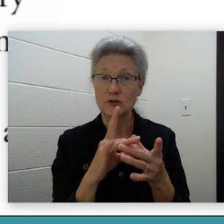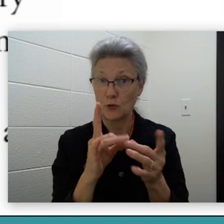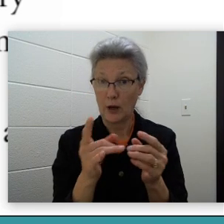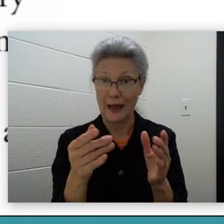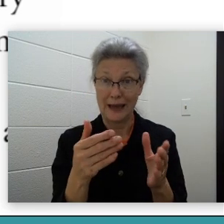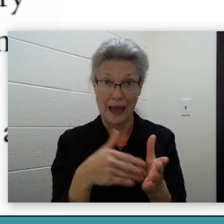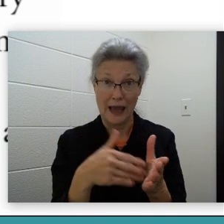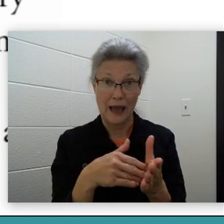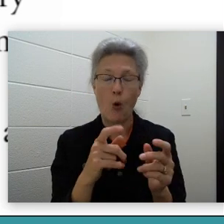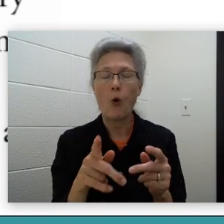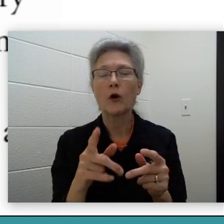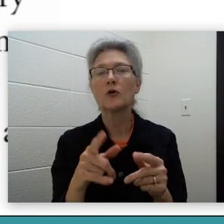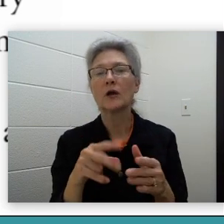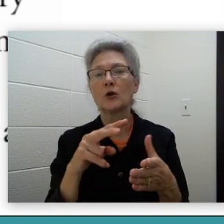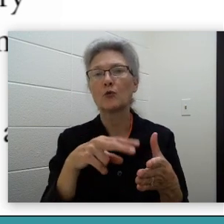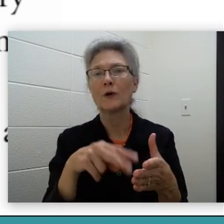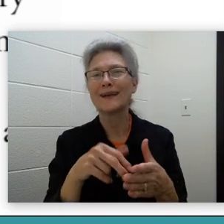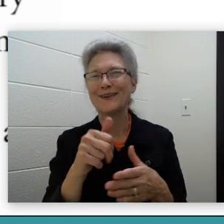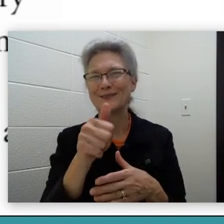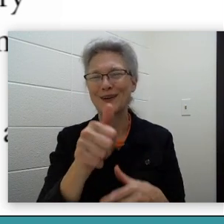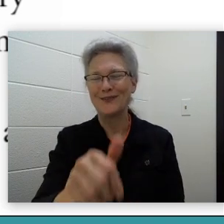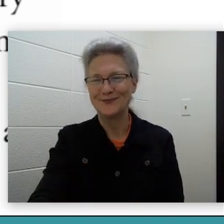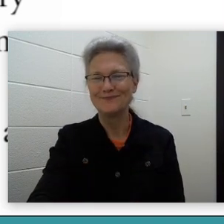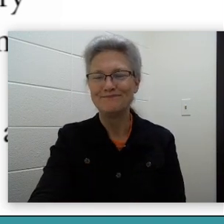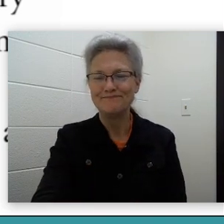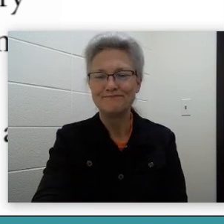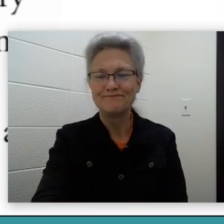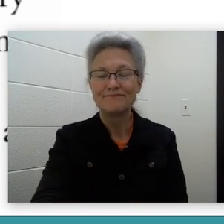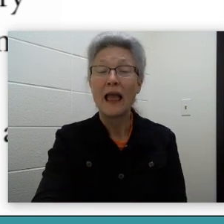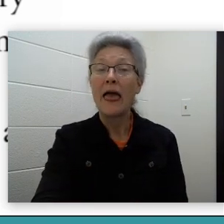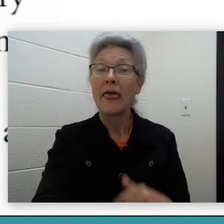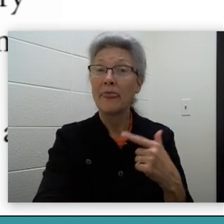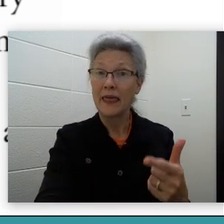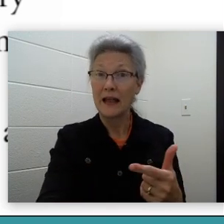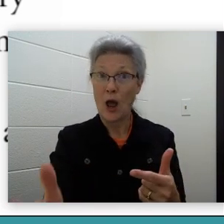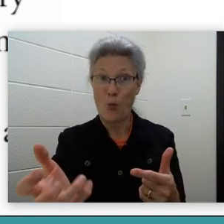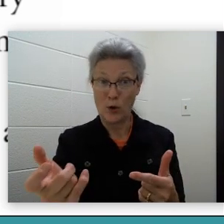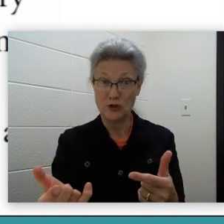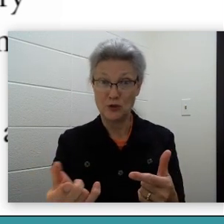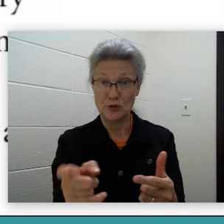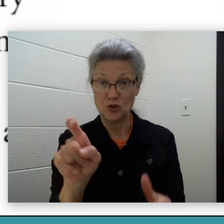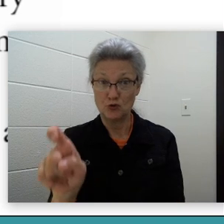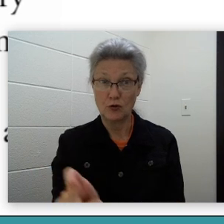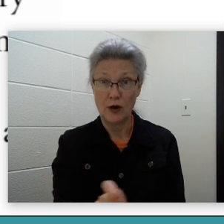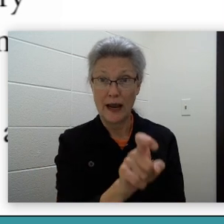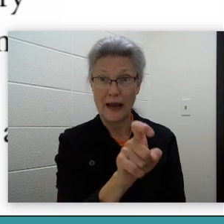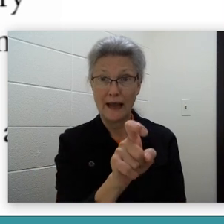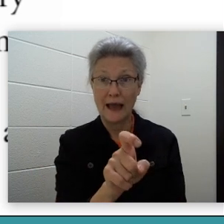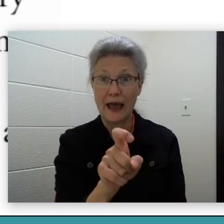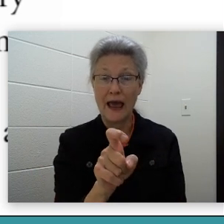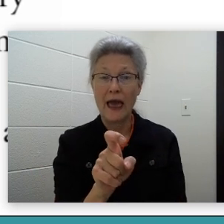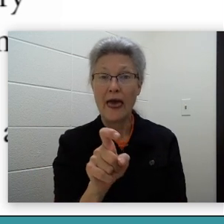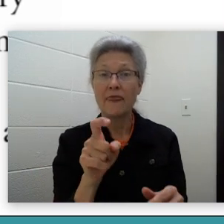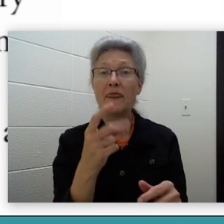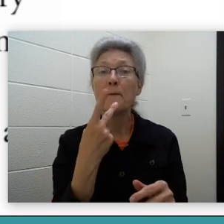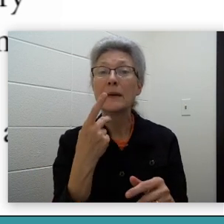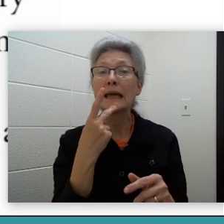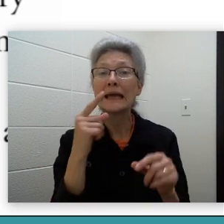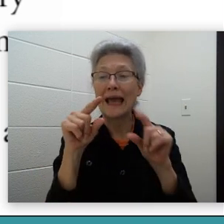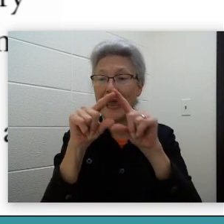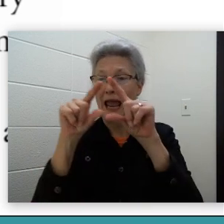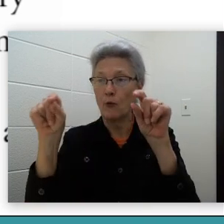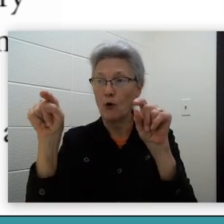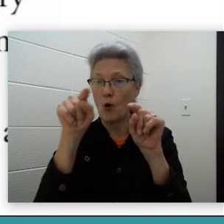again, or you can read it on your own. Then I would like you to drag the arrow next to the sentence